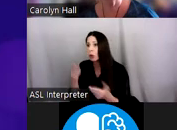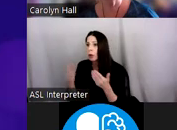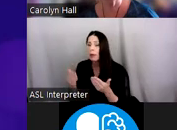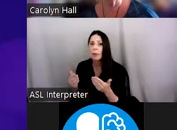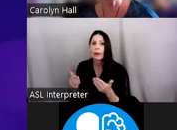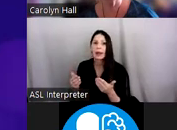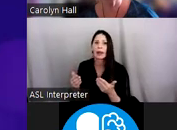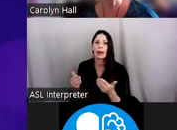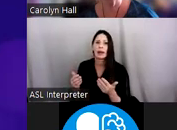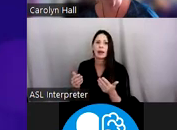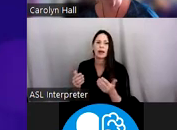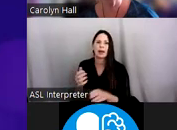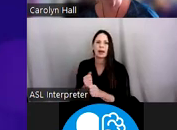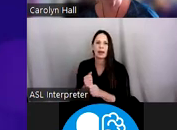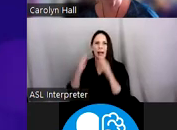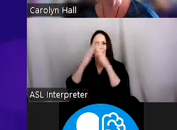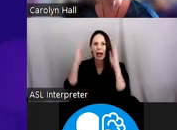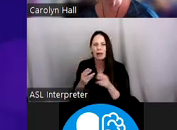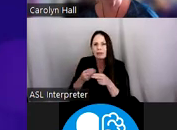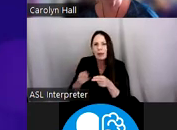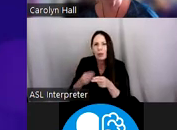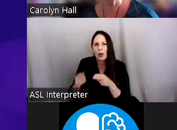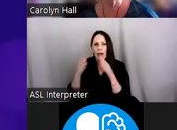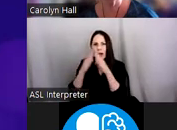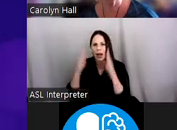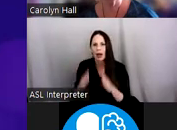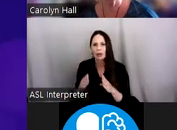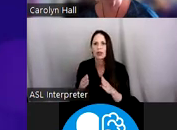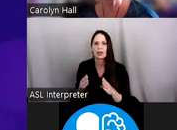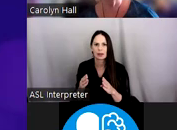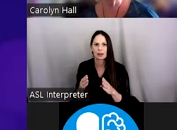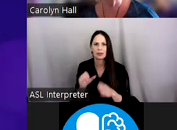a temporary or like or housing or